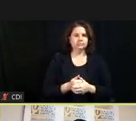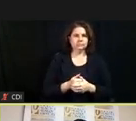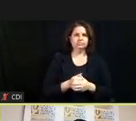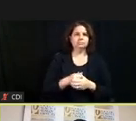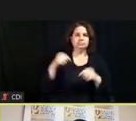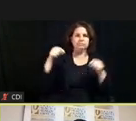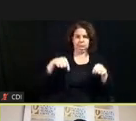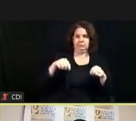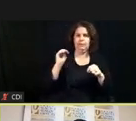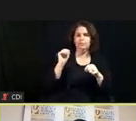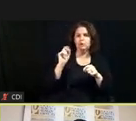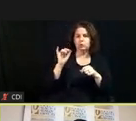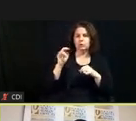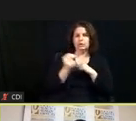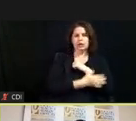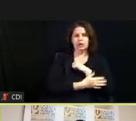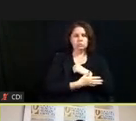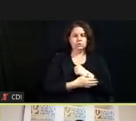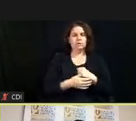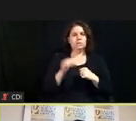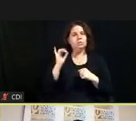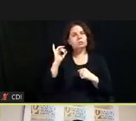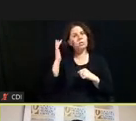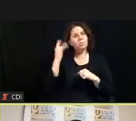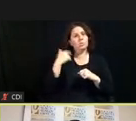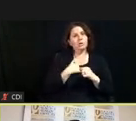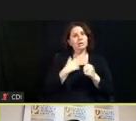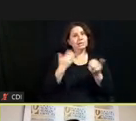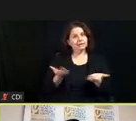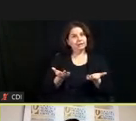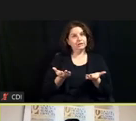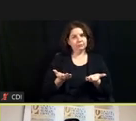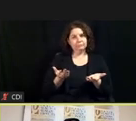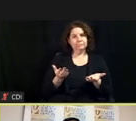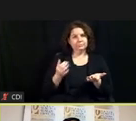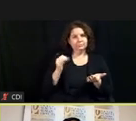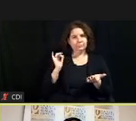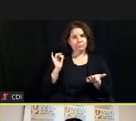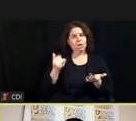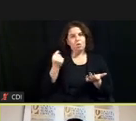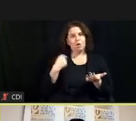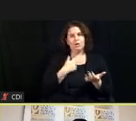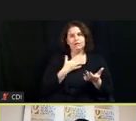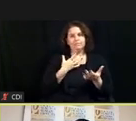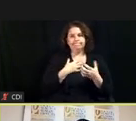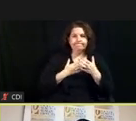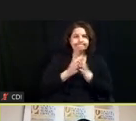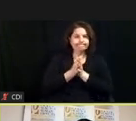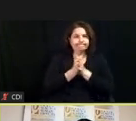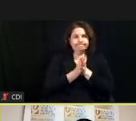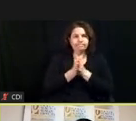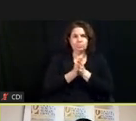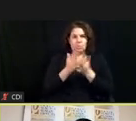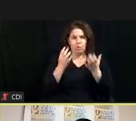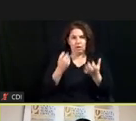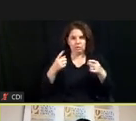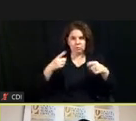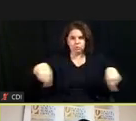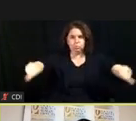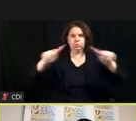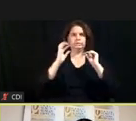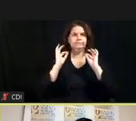we are impassioned to do. And I want everyone to know in Marin County that all of our